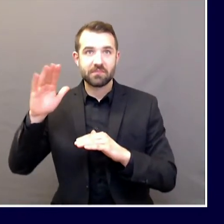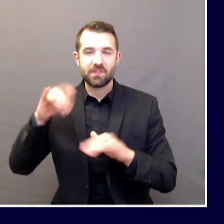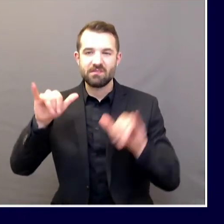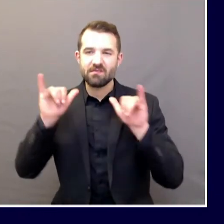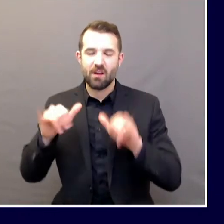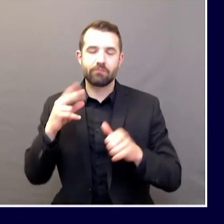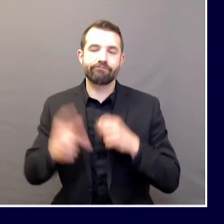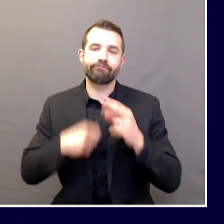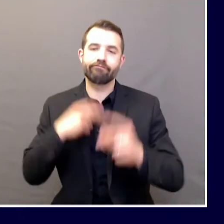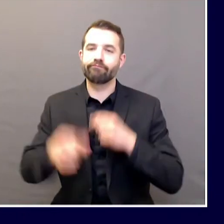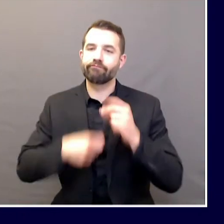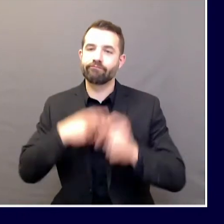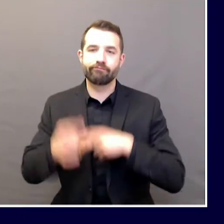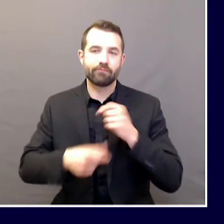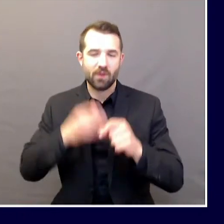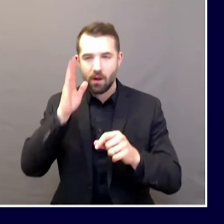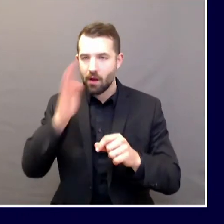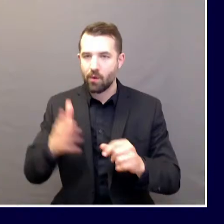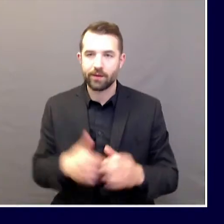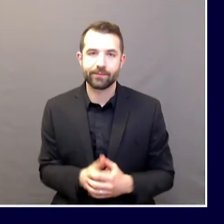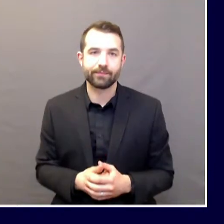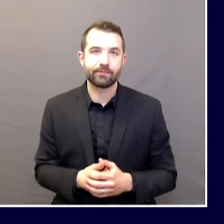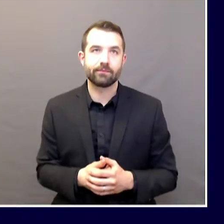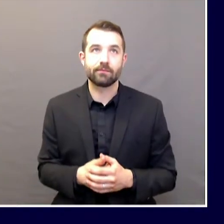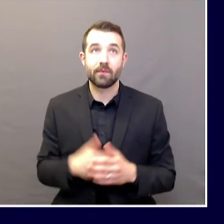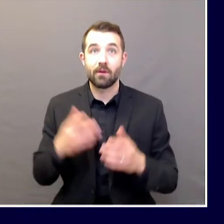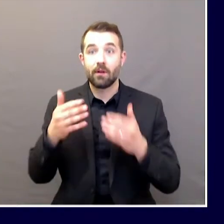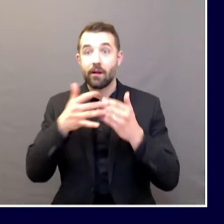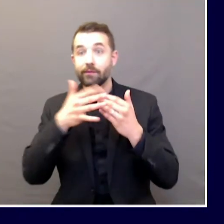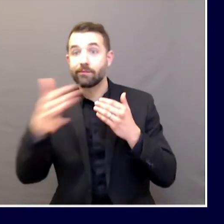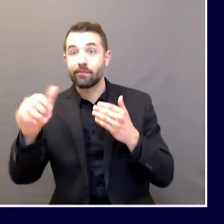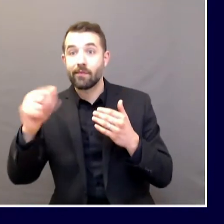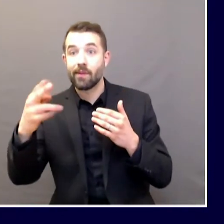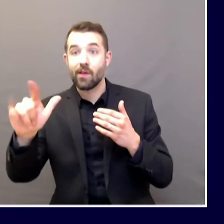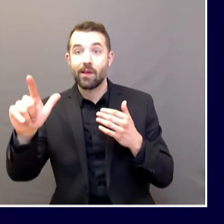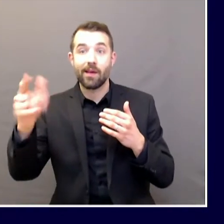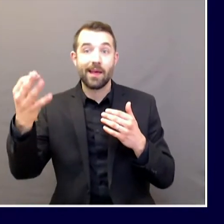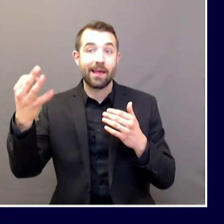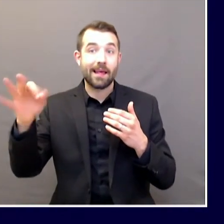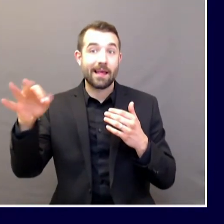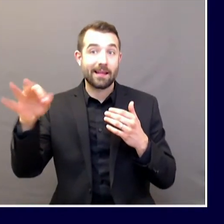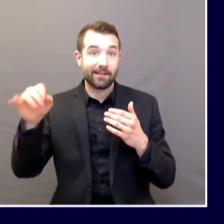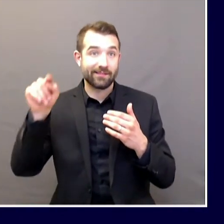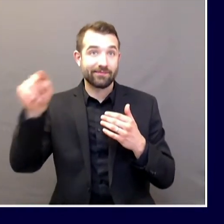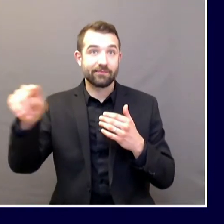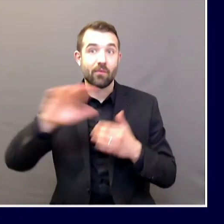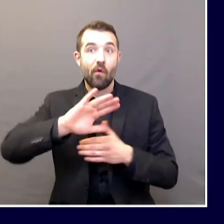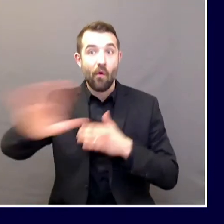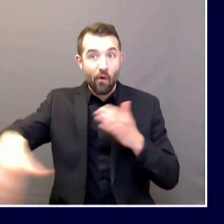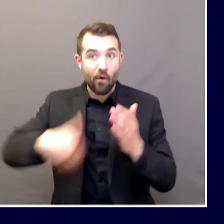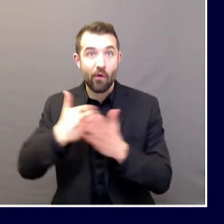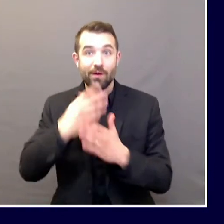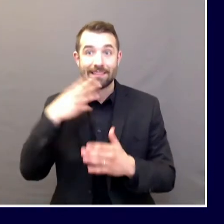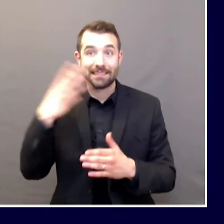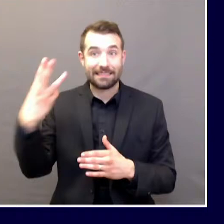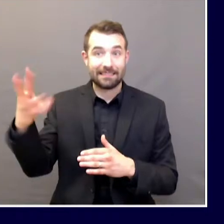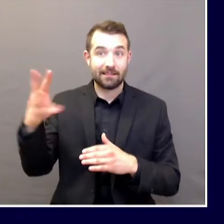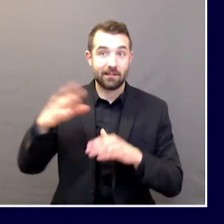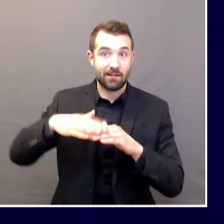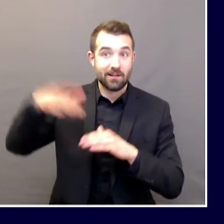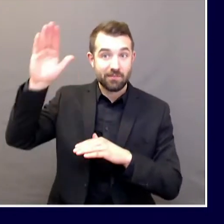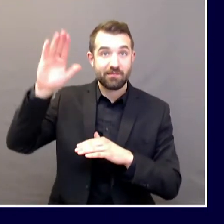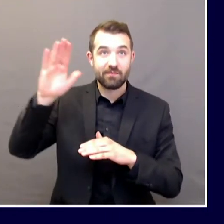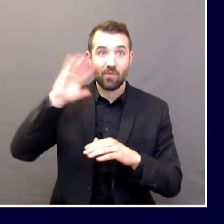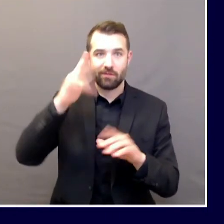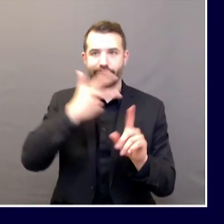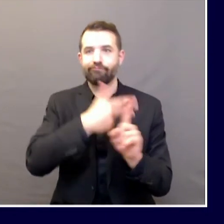position on April 19th to open up to the rest of Maine. So I've got confidence around this based on some of those factors. If any of